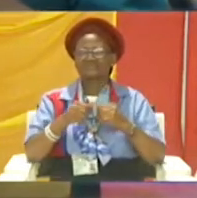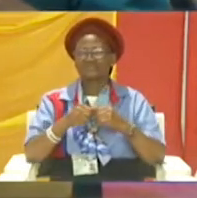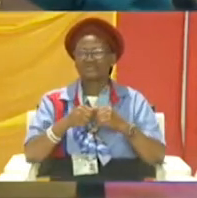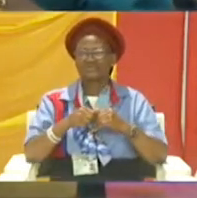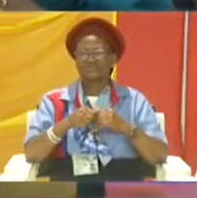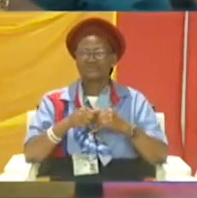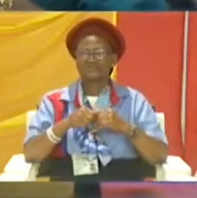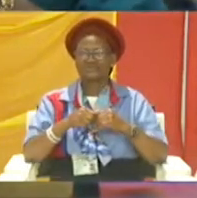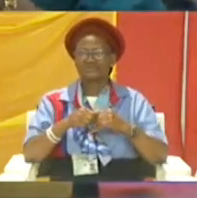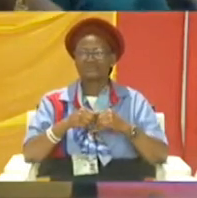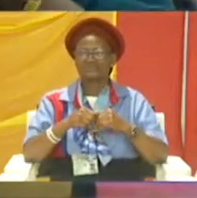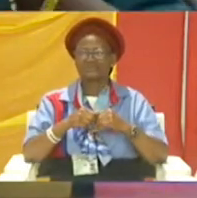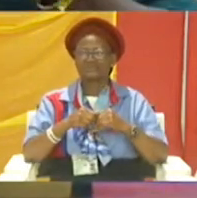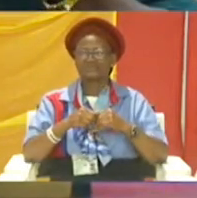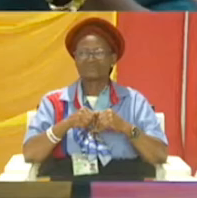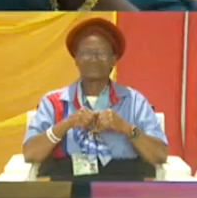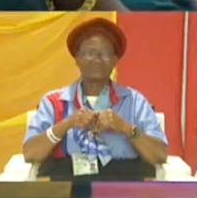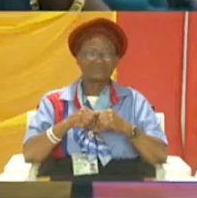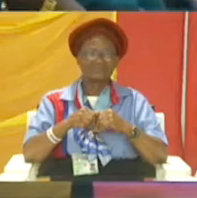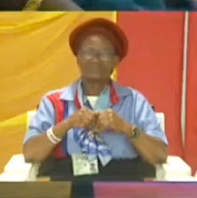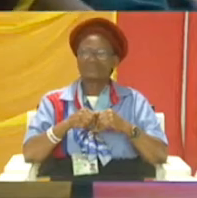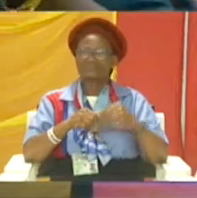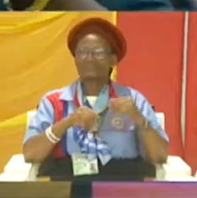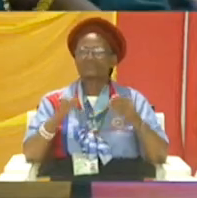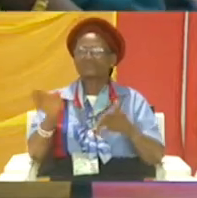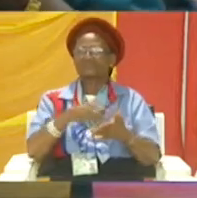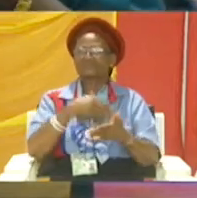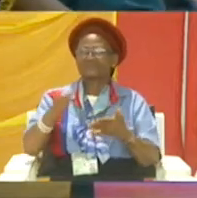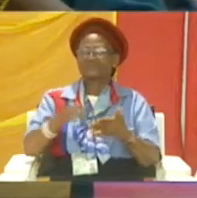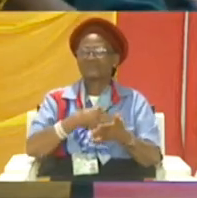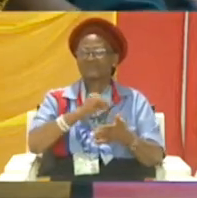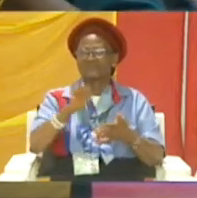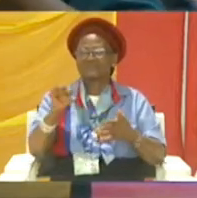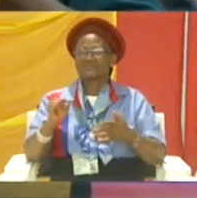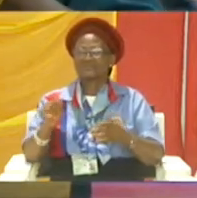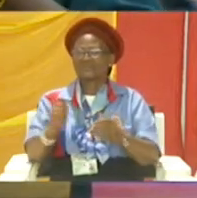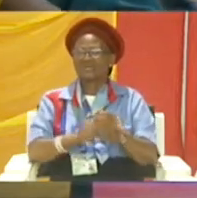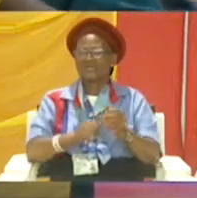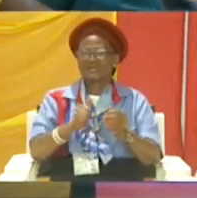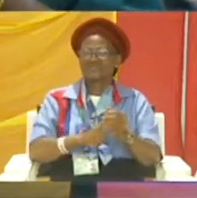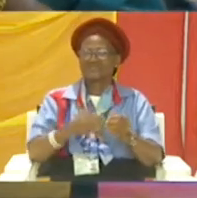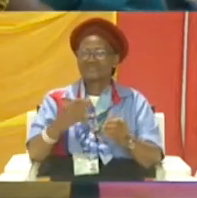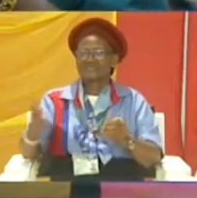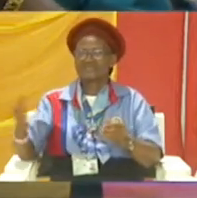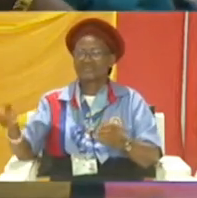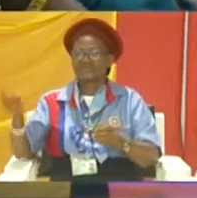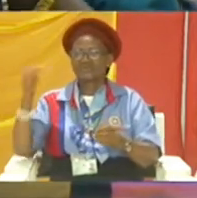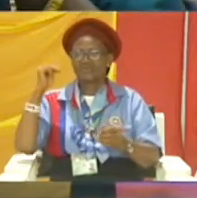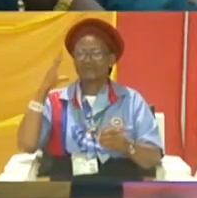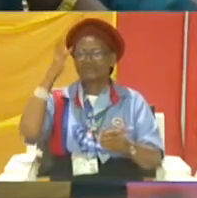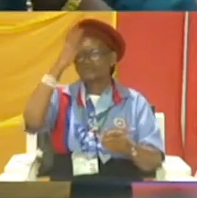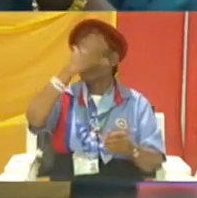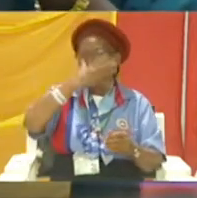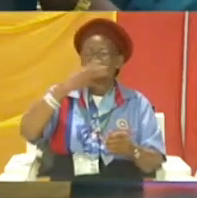We were singing choruses, everything was beautiful.